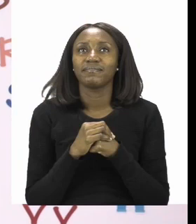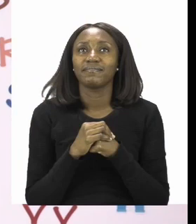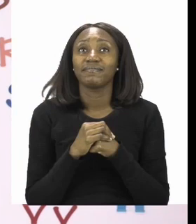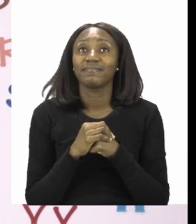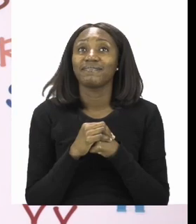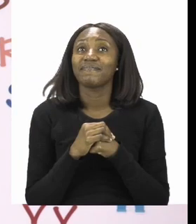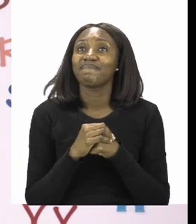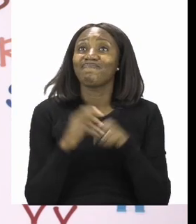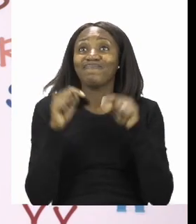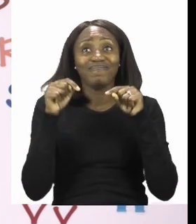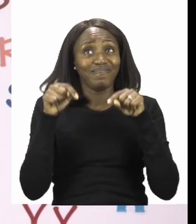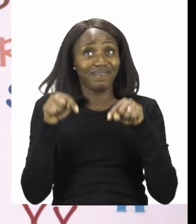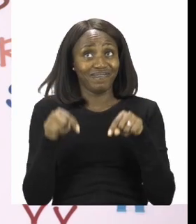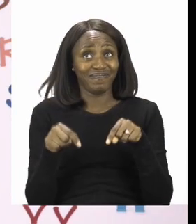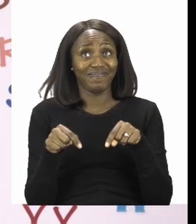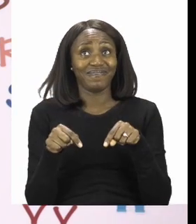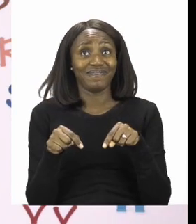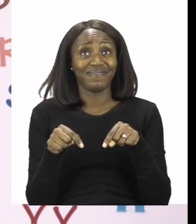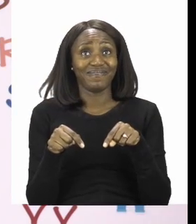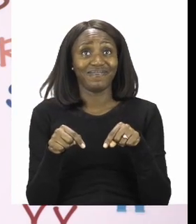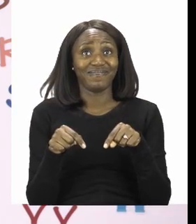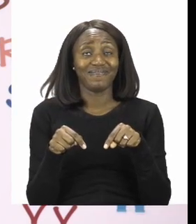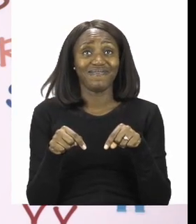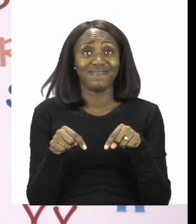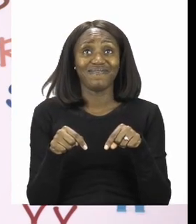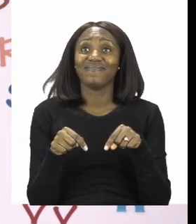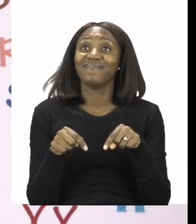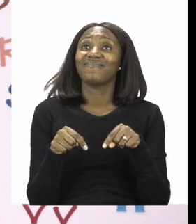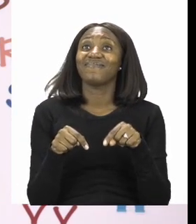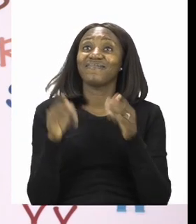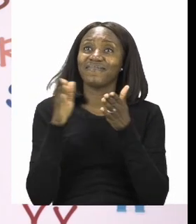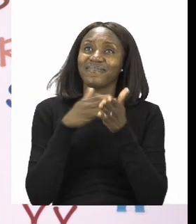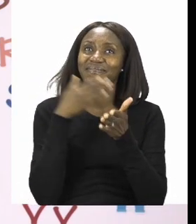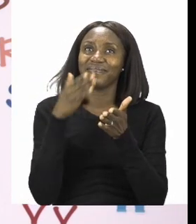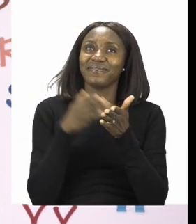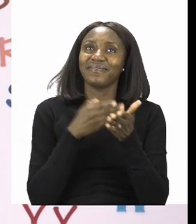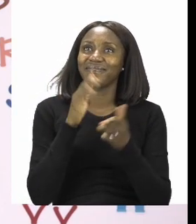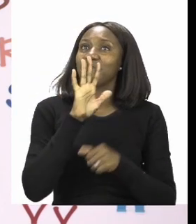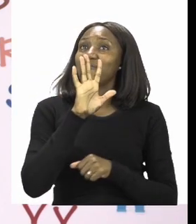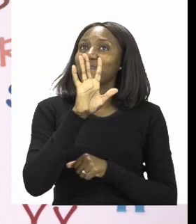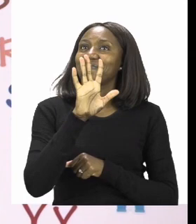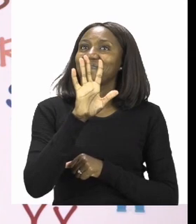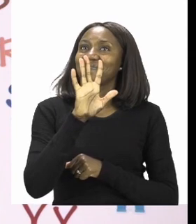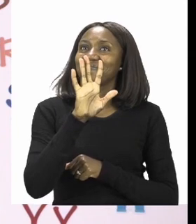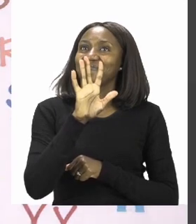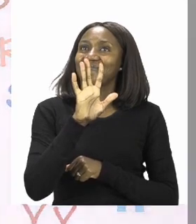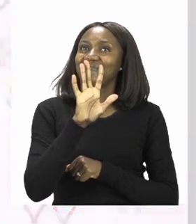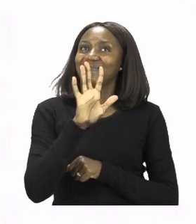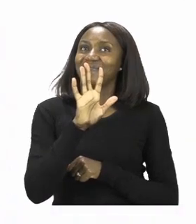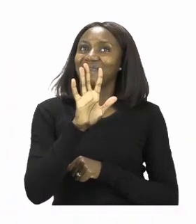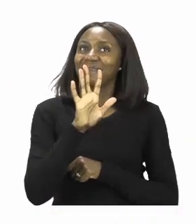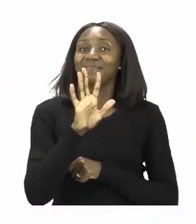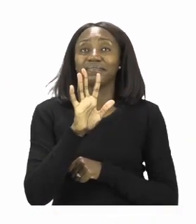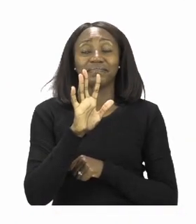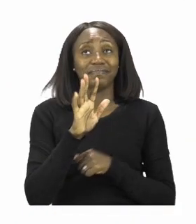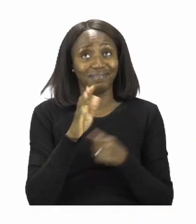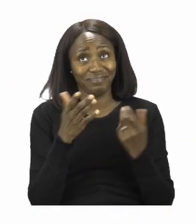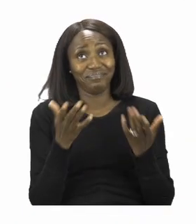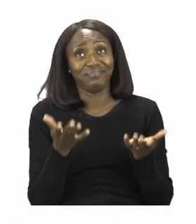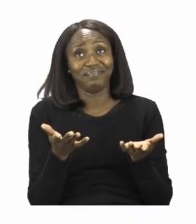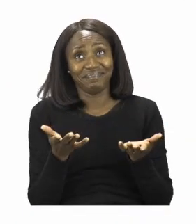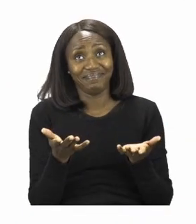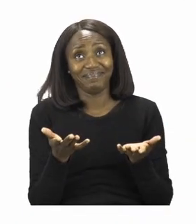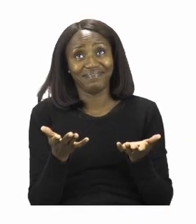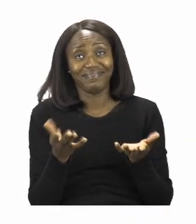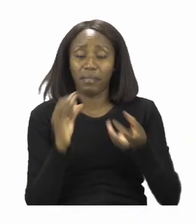Now, boys and girls, to end our lesson today, we are going to go to page 5. On page 5, we are doing